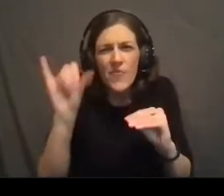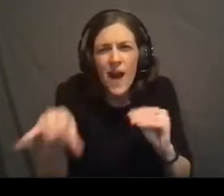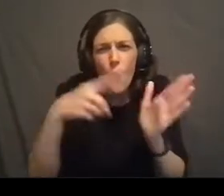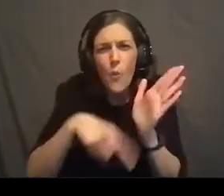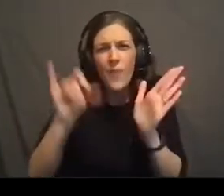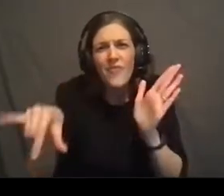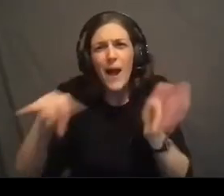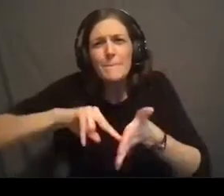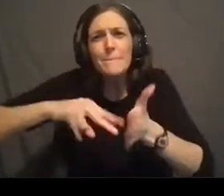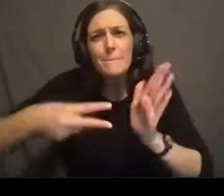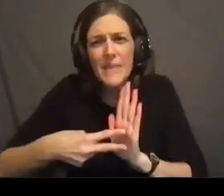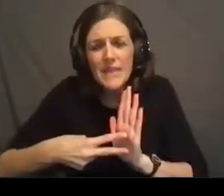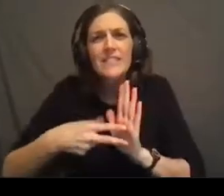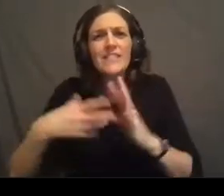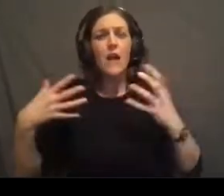means.